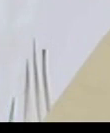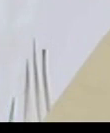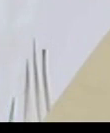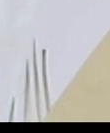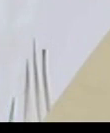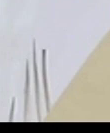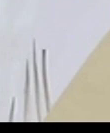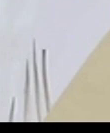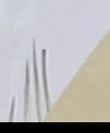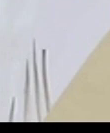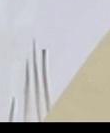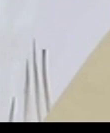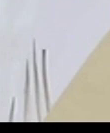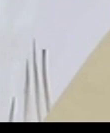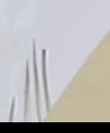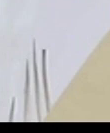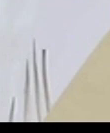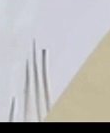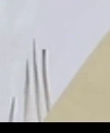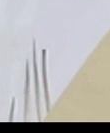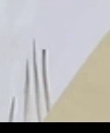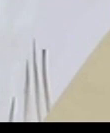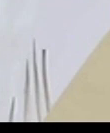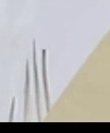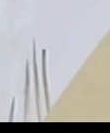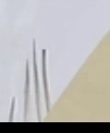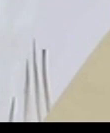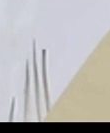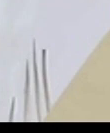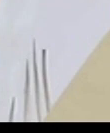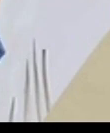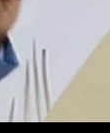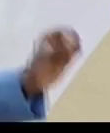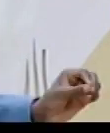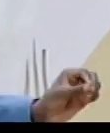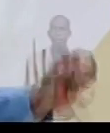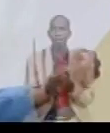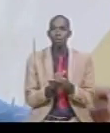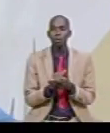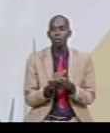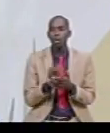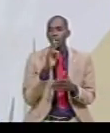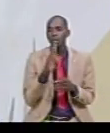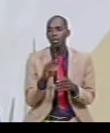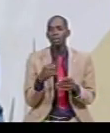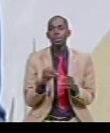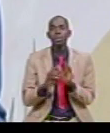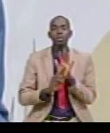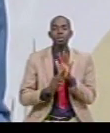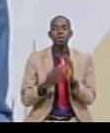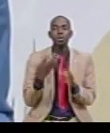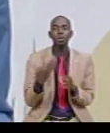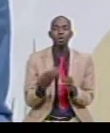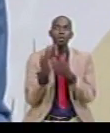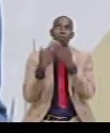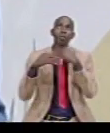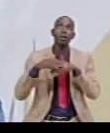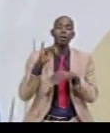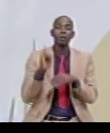verse 5, who serve unto the example and shadow of heavenly things. As Moses